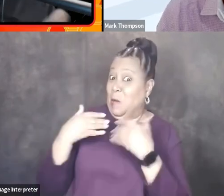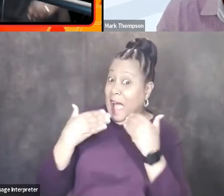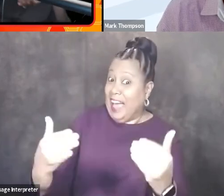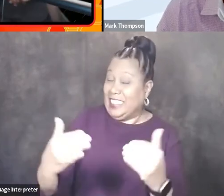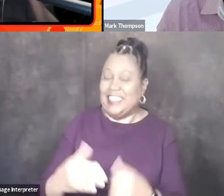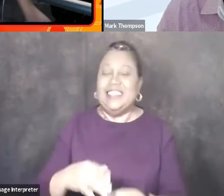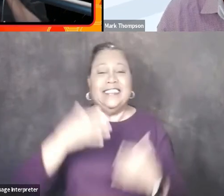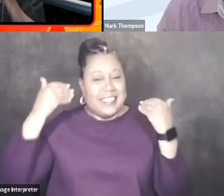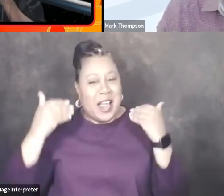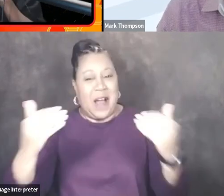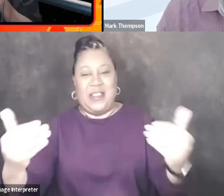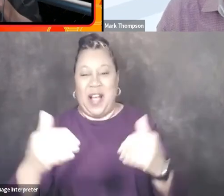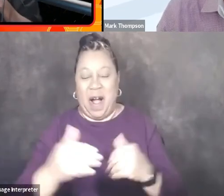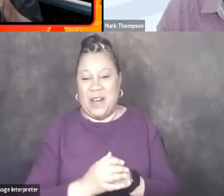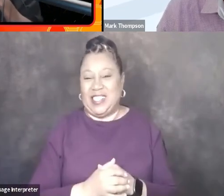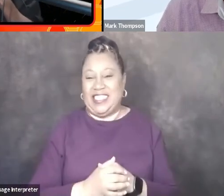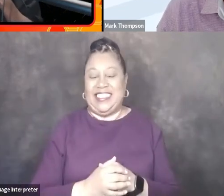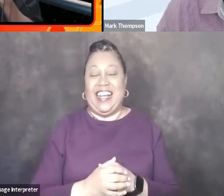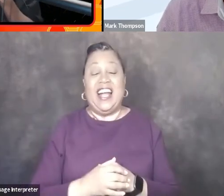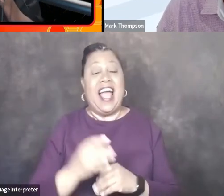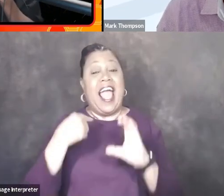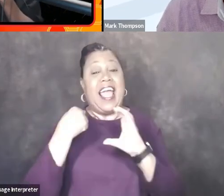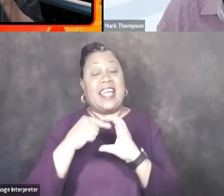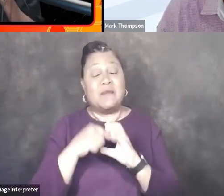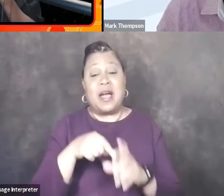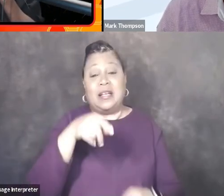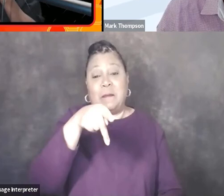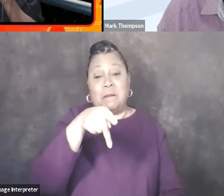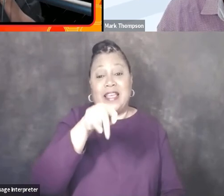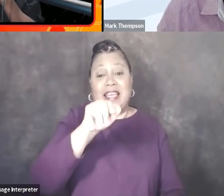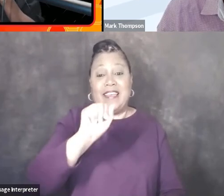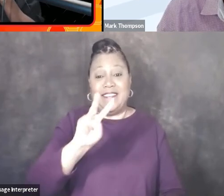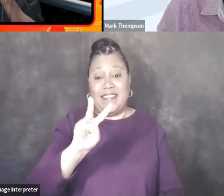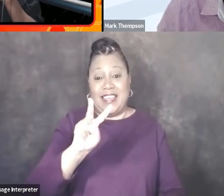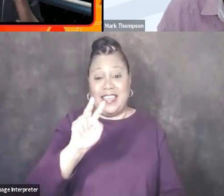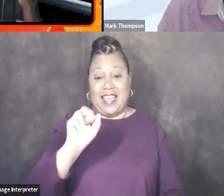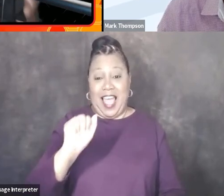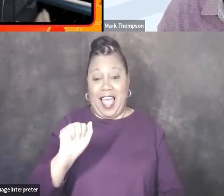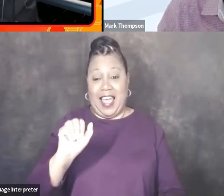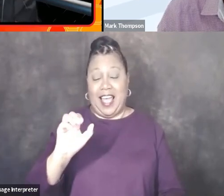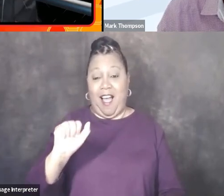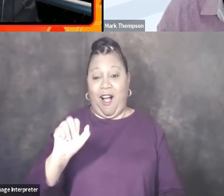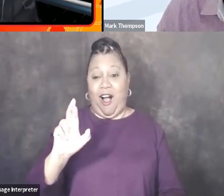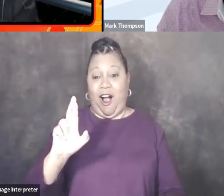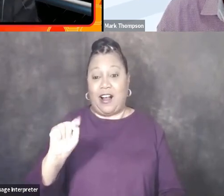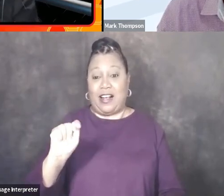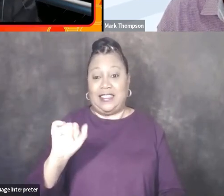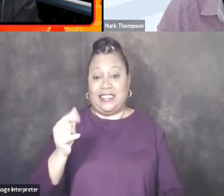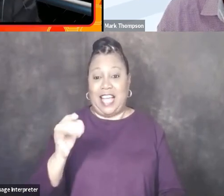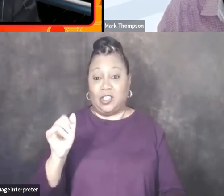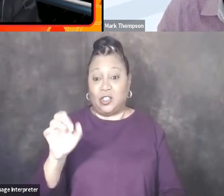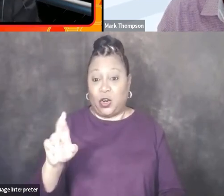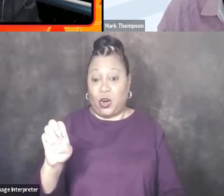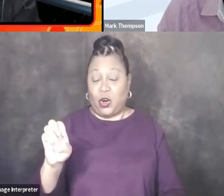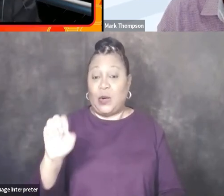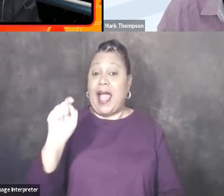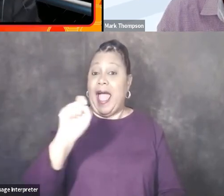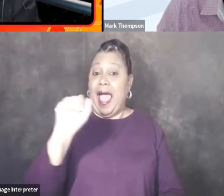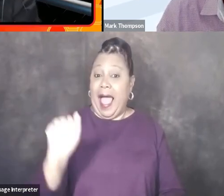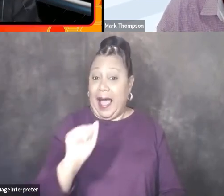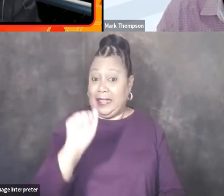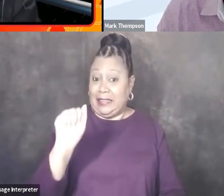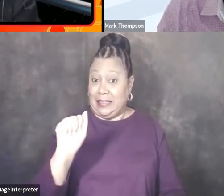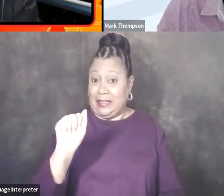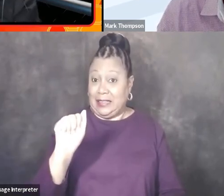Here just we go. Email us at PVA architecture at